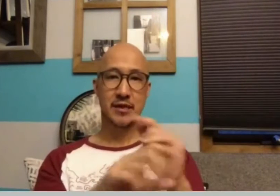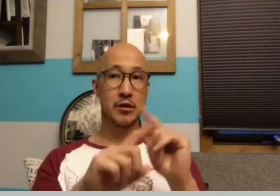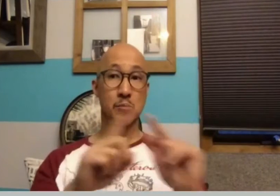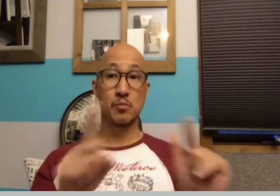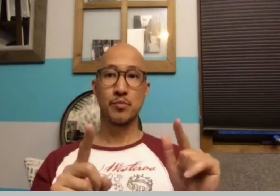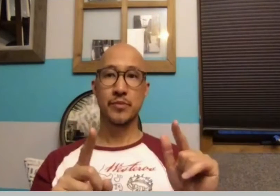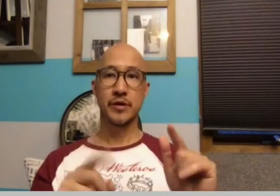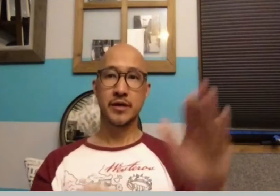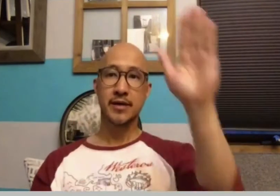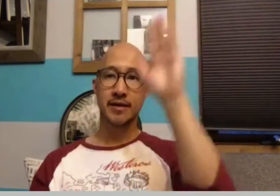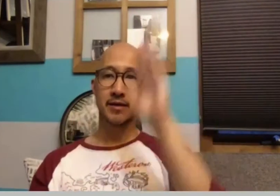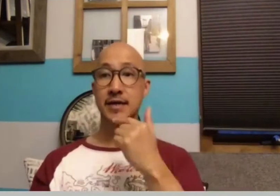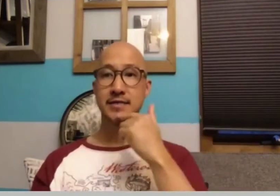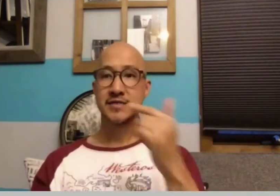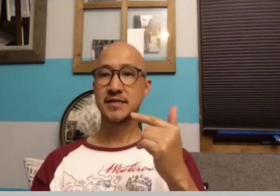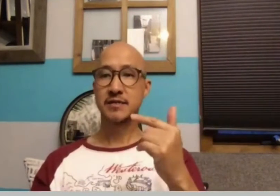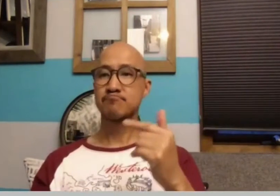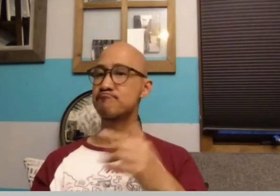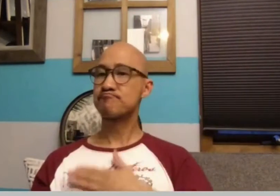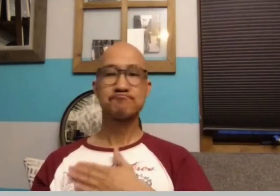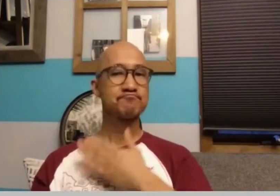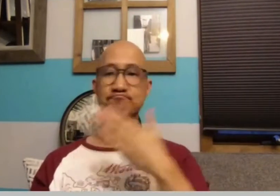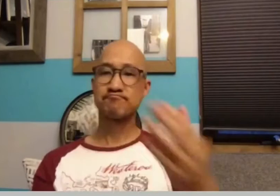love, he's going to